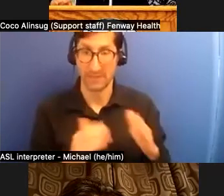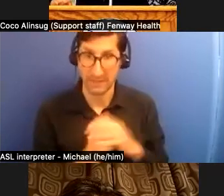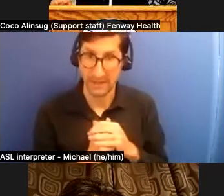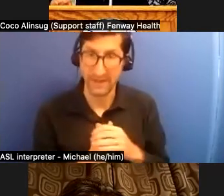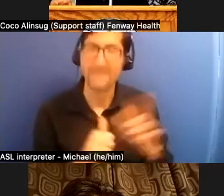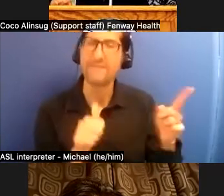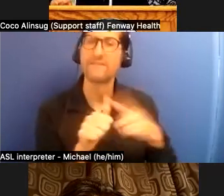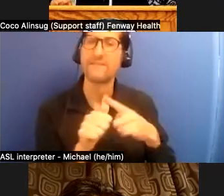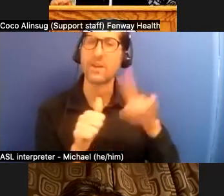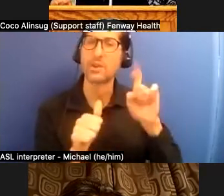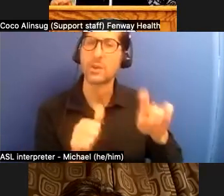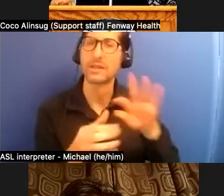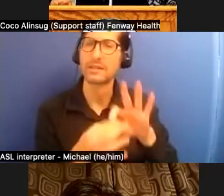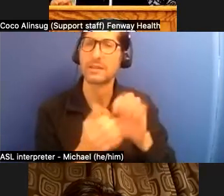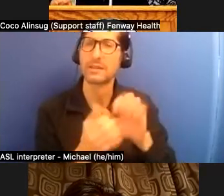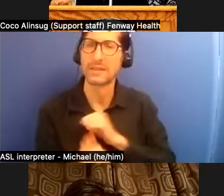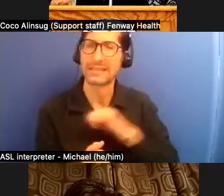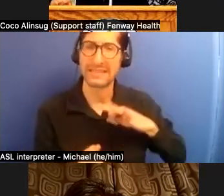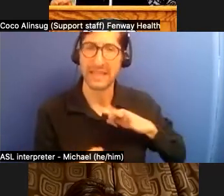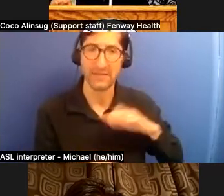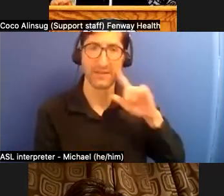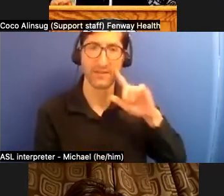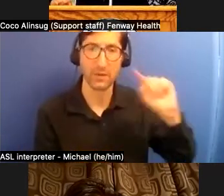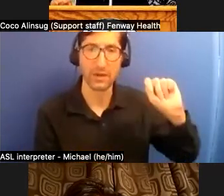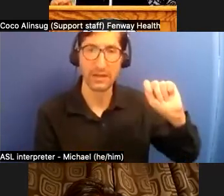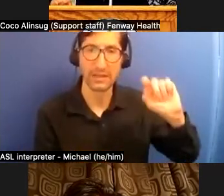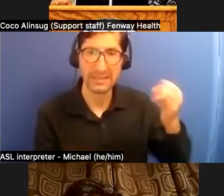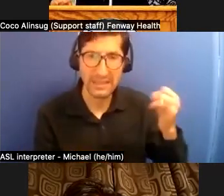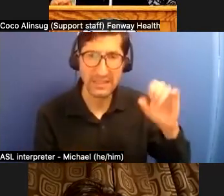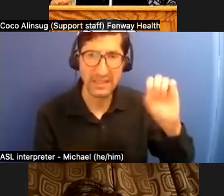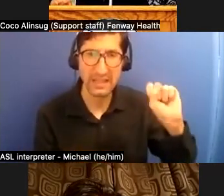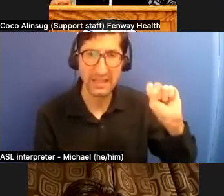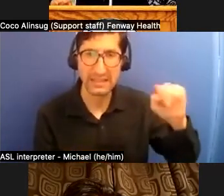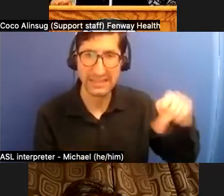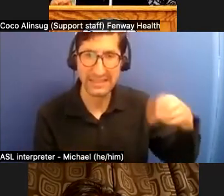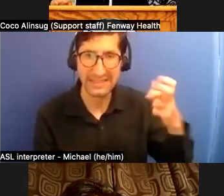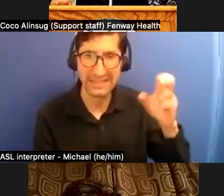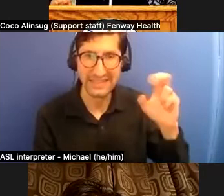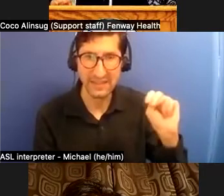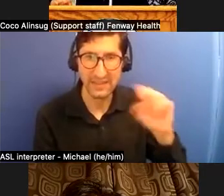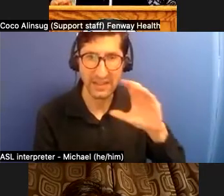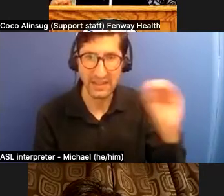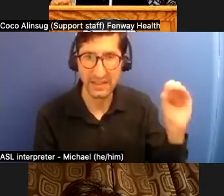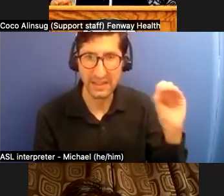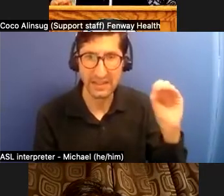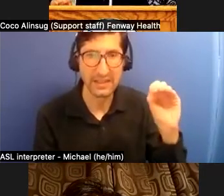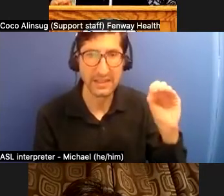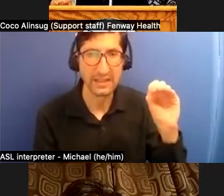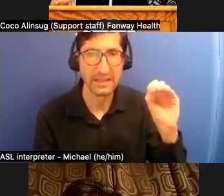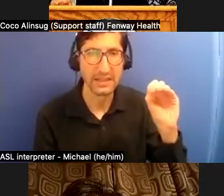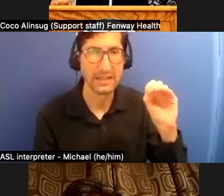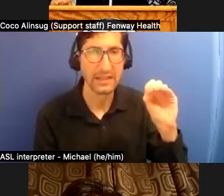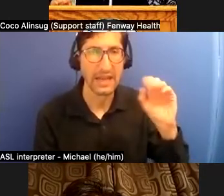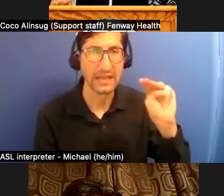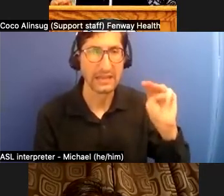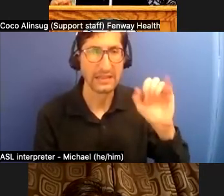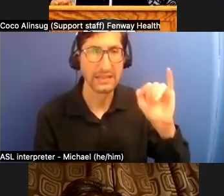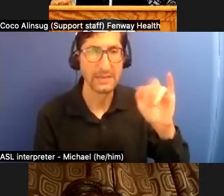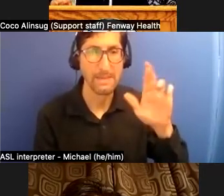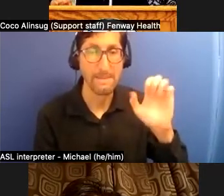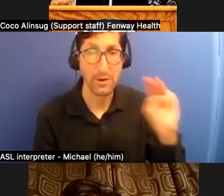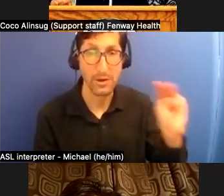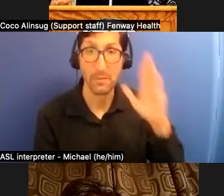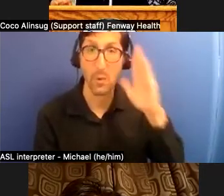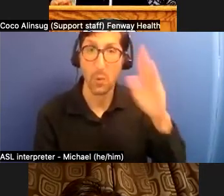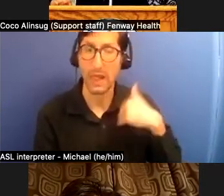sites, and it's for TJ, Stephen, Murray, and Miriam. So the question was, will this site be staffed by nurses or drug counselors?